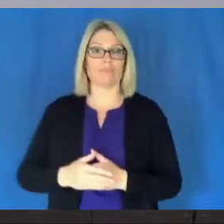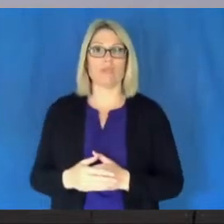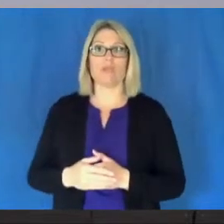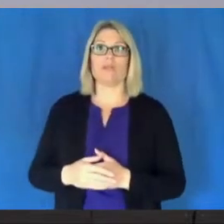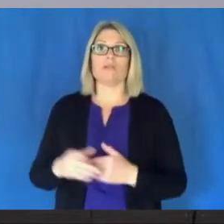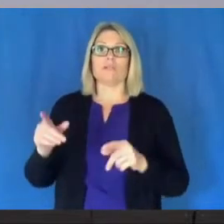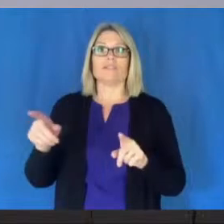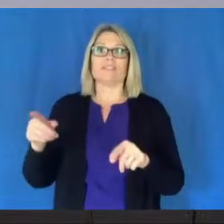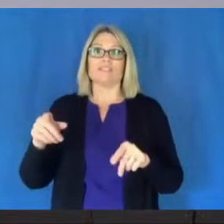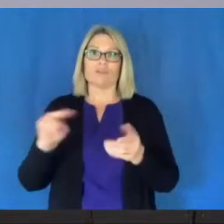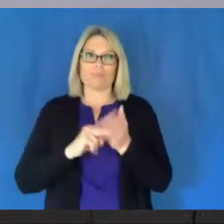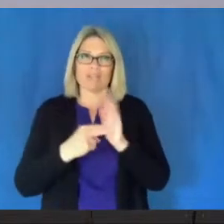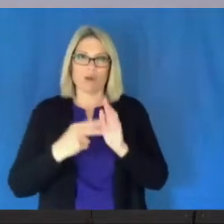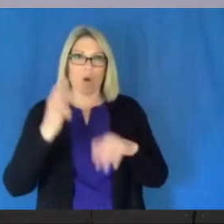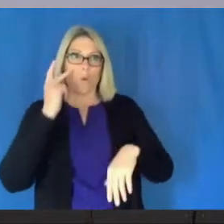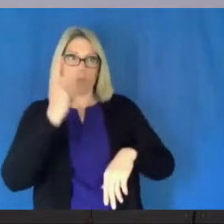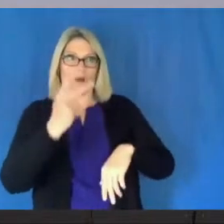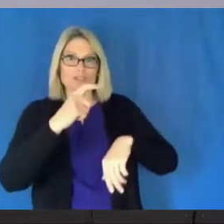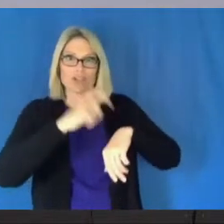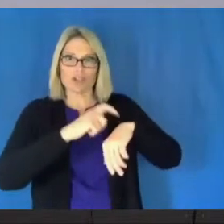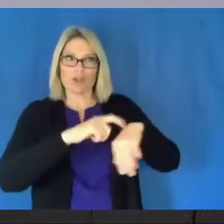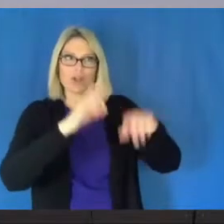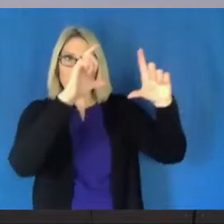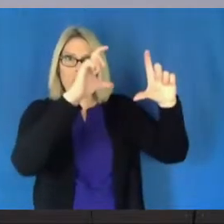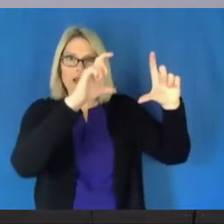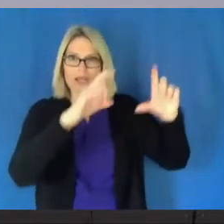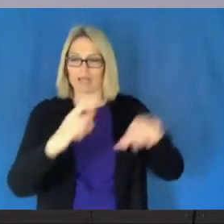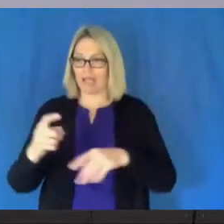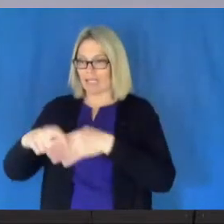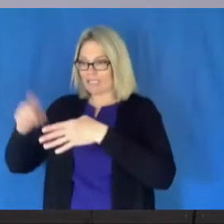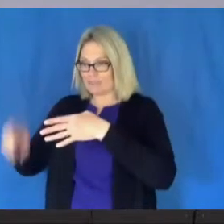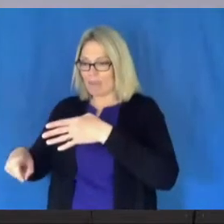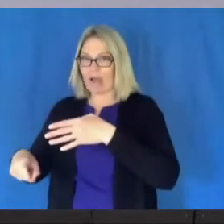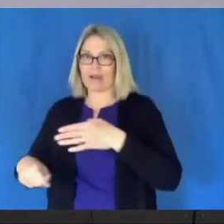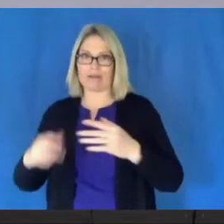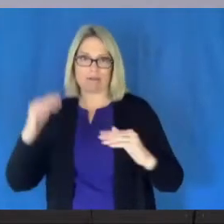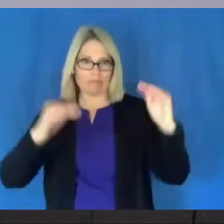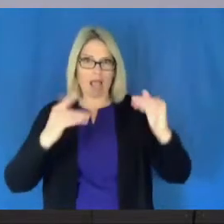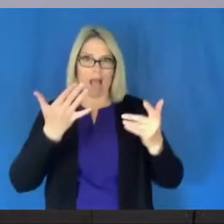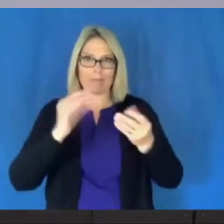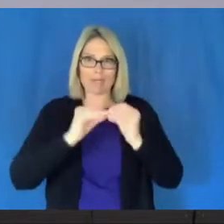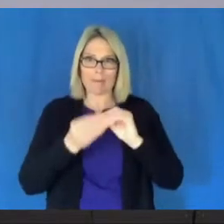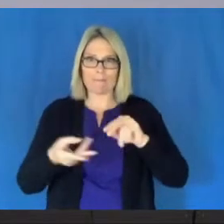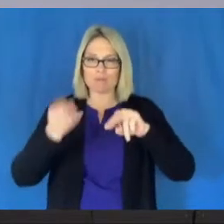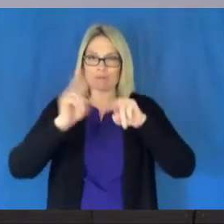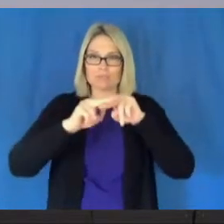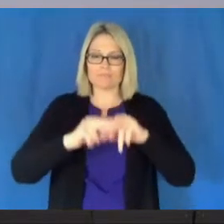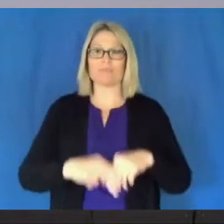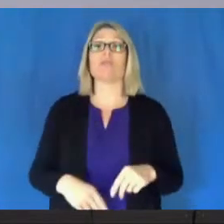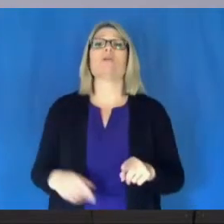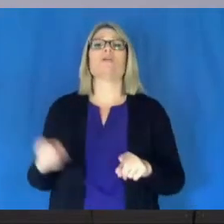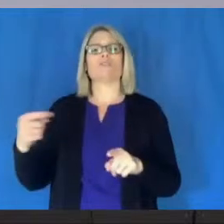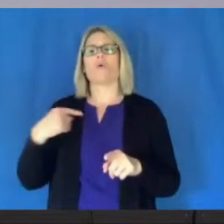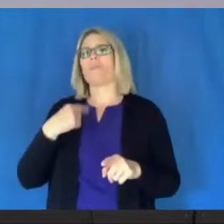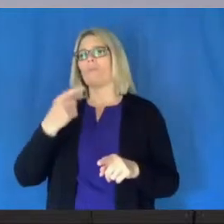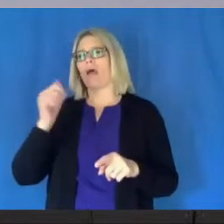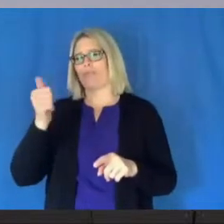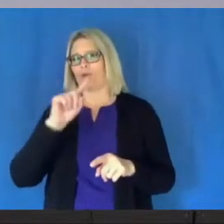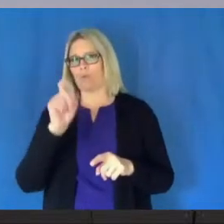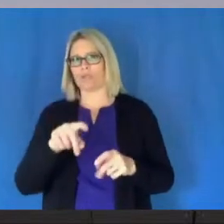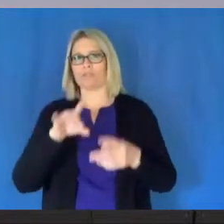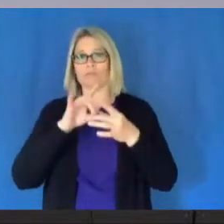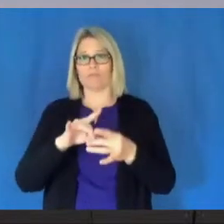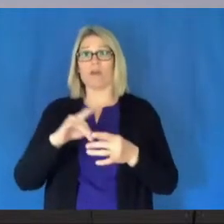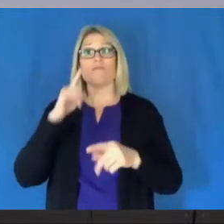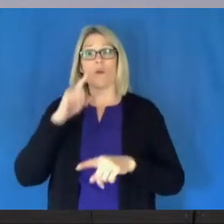the expiration. I suppose that's Exactly. a balancing act. I just wondered about, the pause on travel to PEI for seasonal residents until